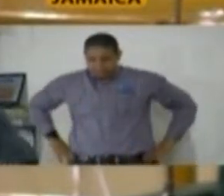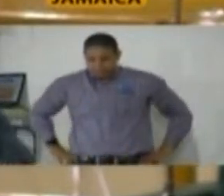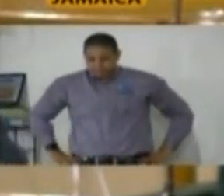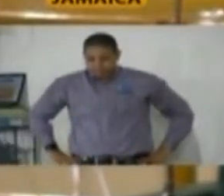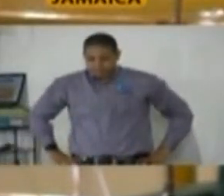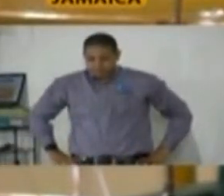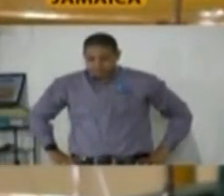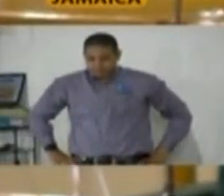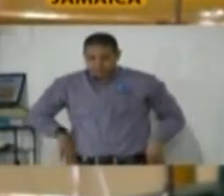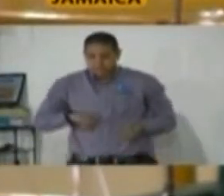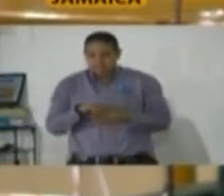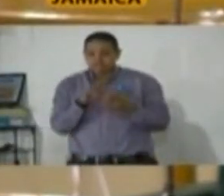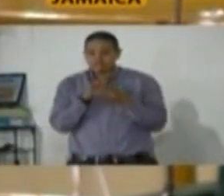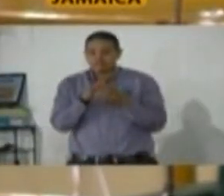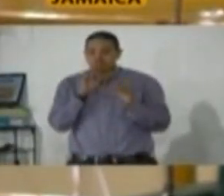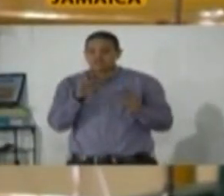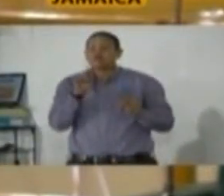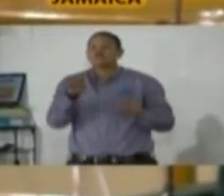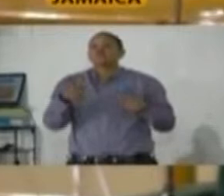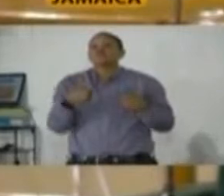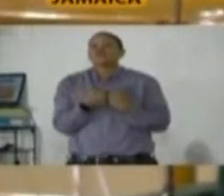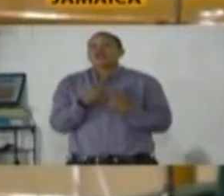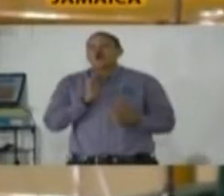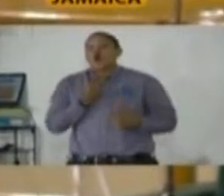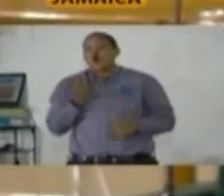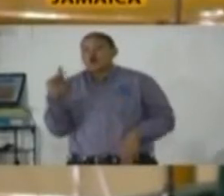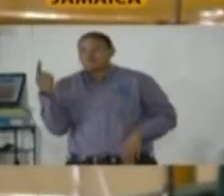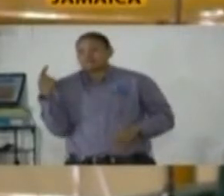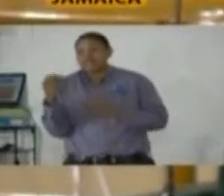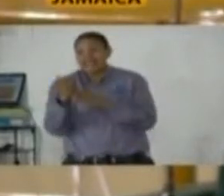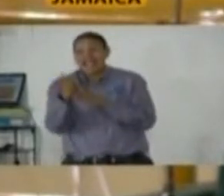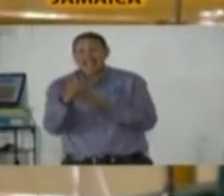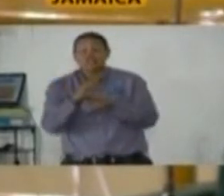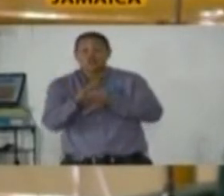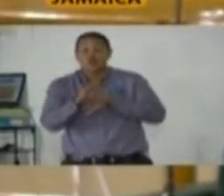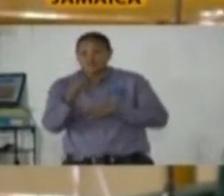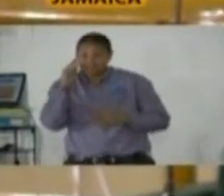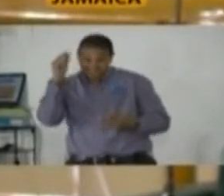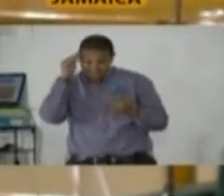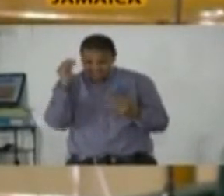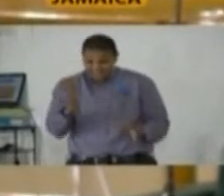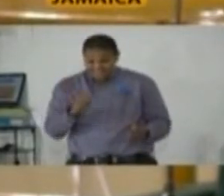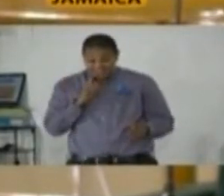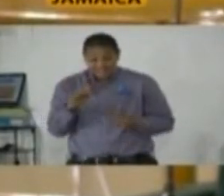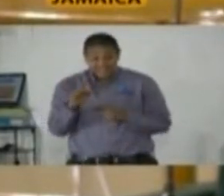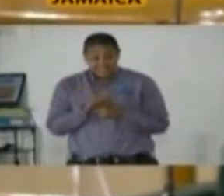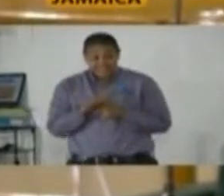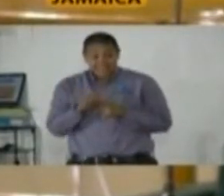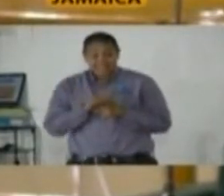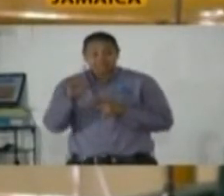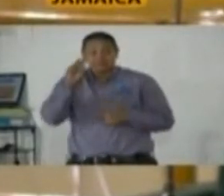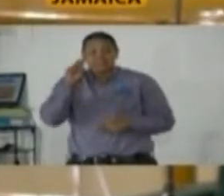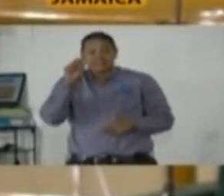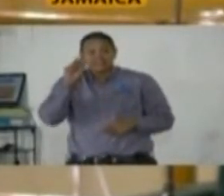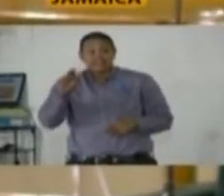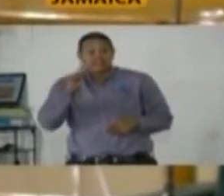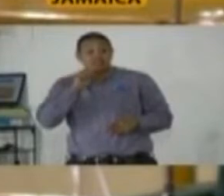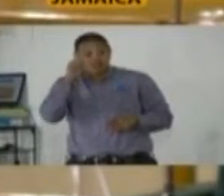these challenges, our principals, our guidance counselors, health and family life teachers, and deans of discipline are